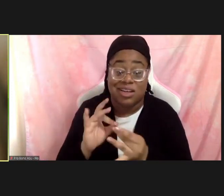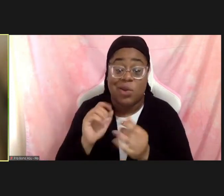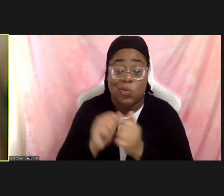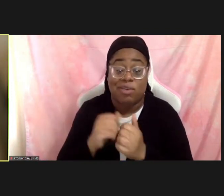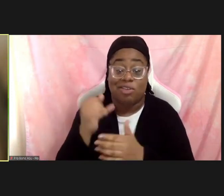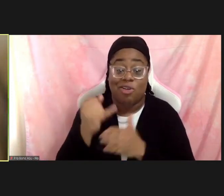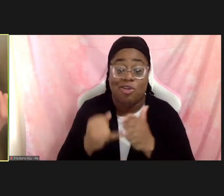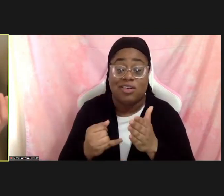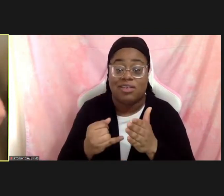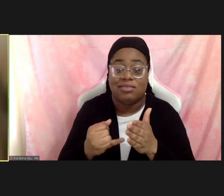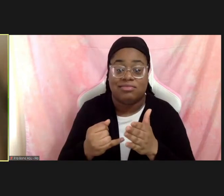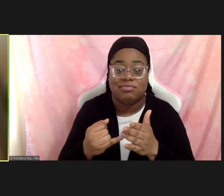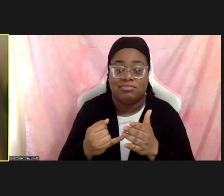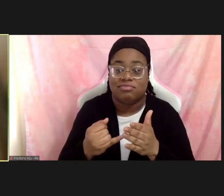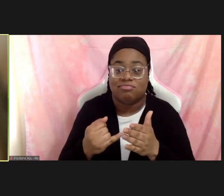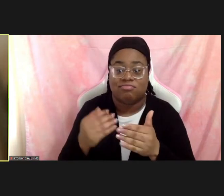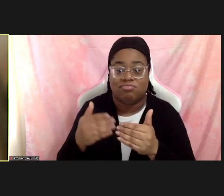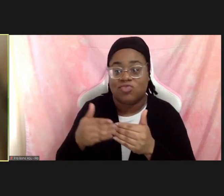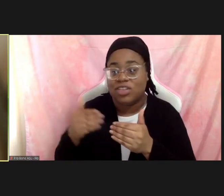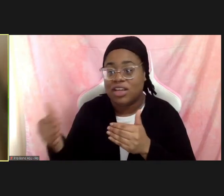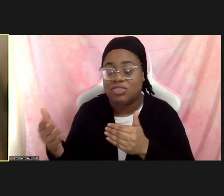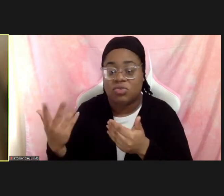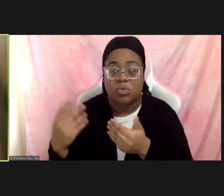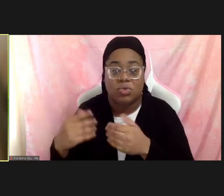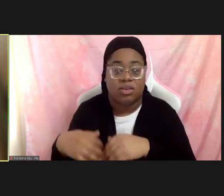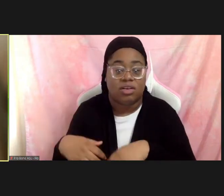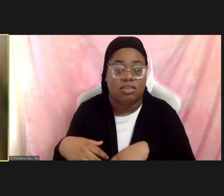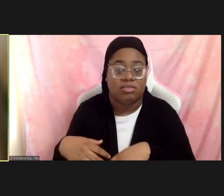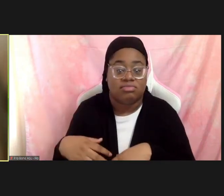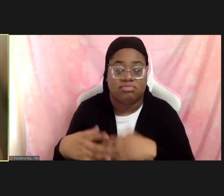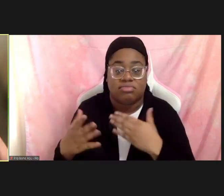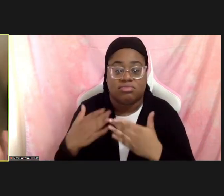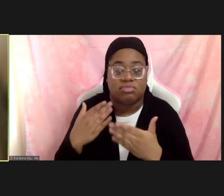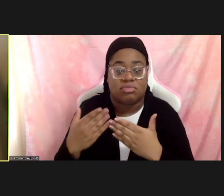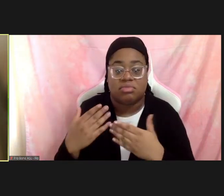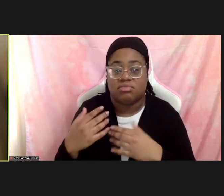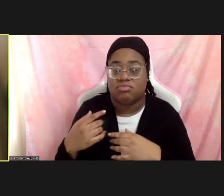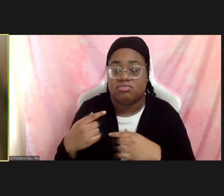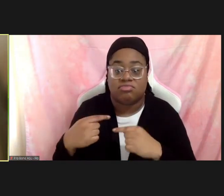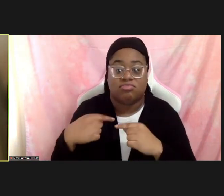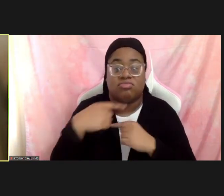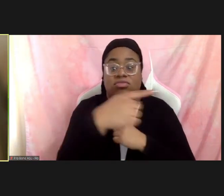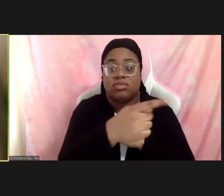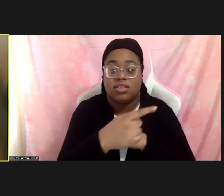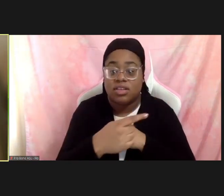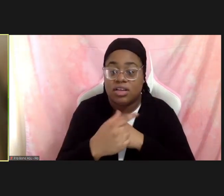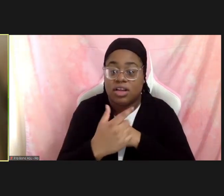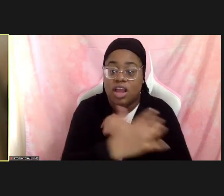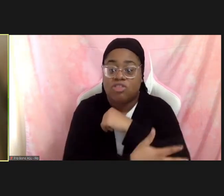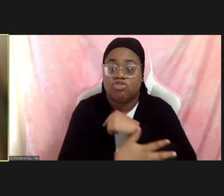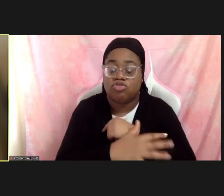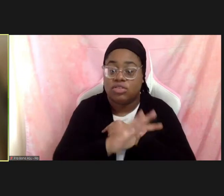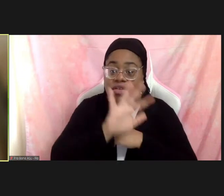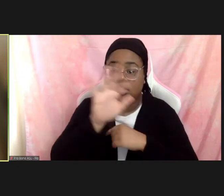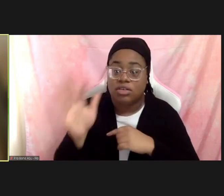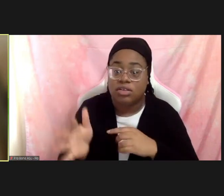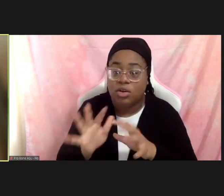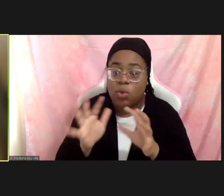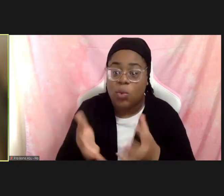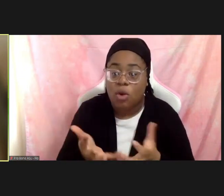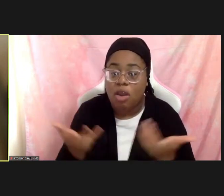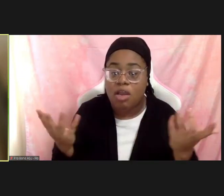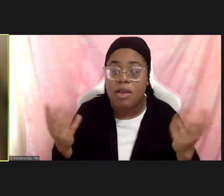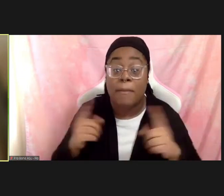artists, even right next door, let alone across the country, or around the world.